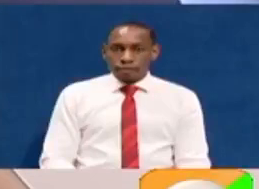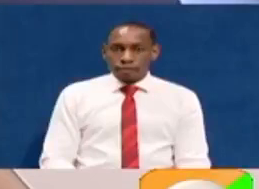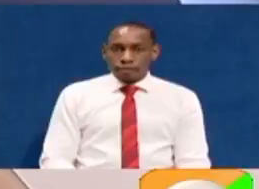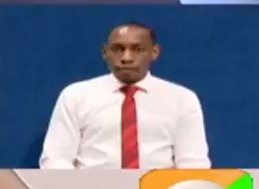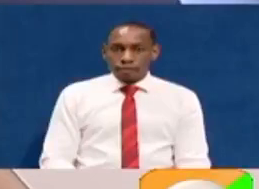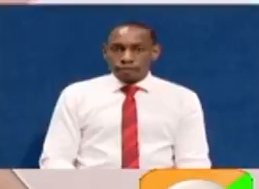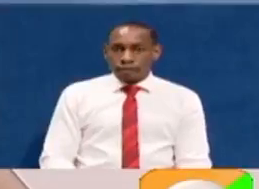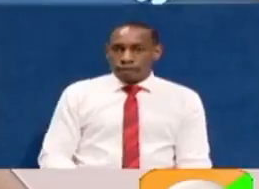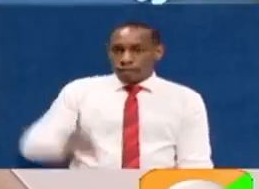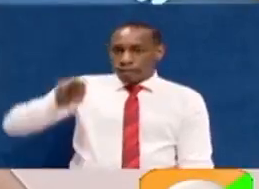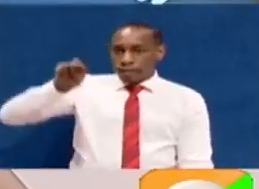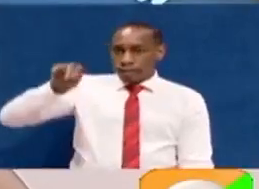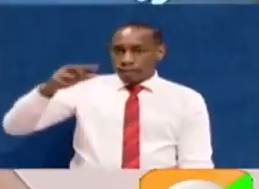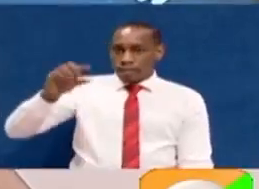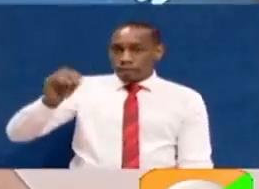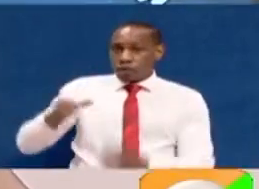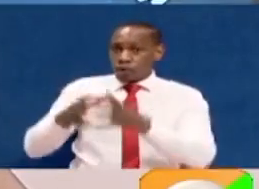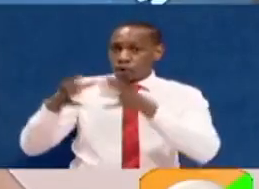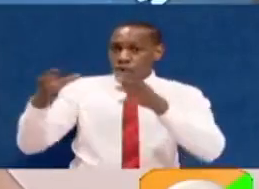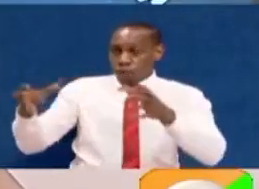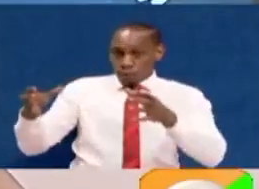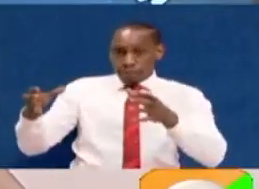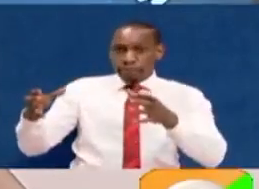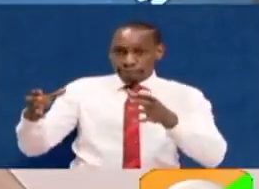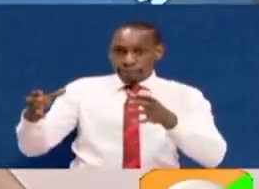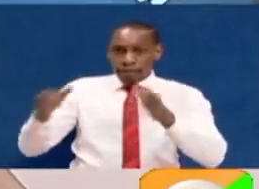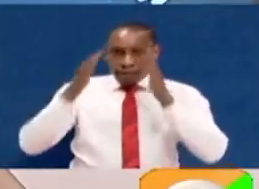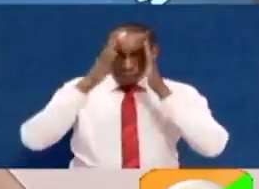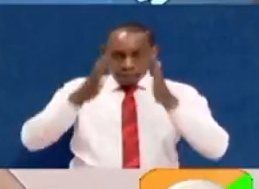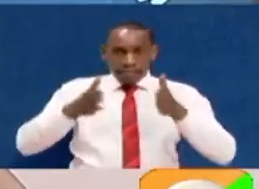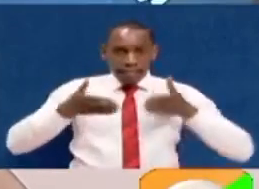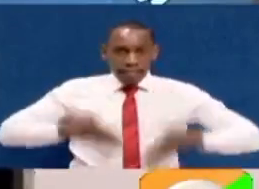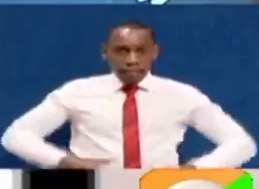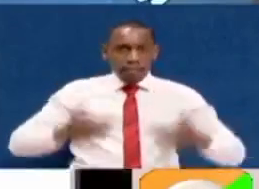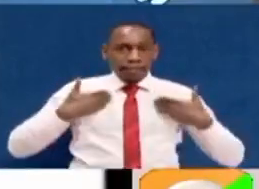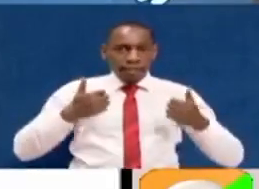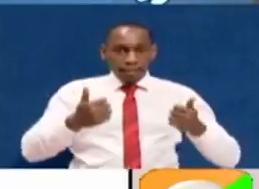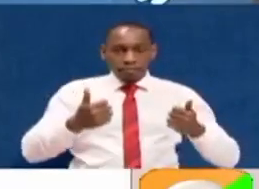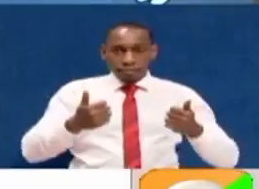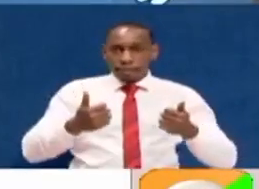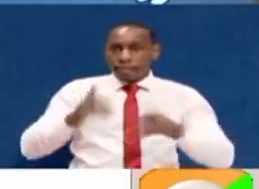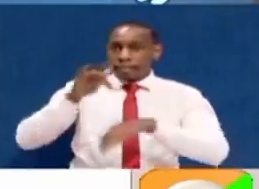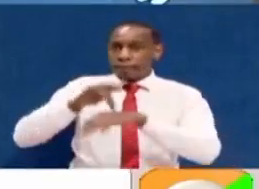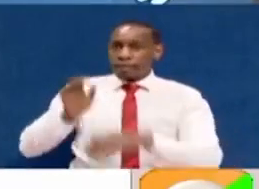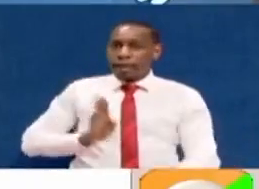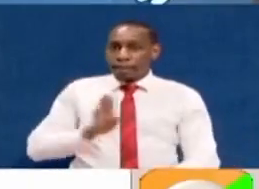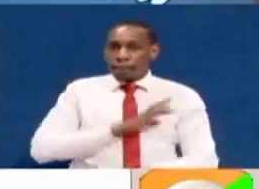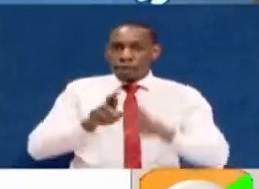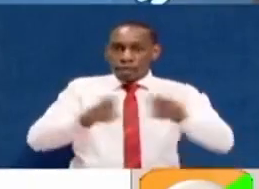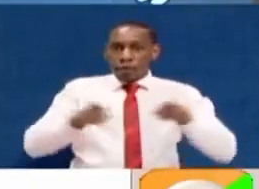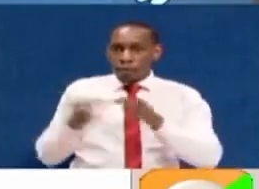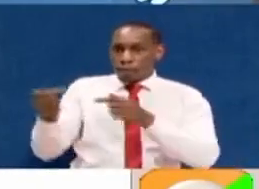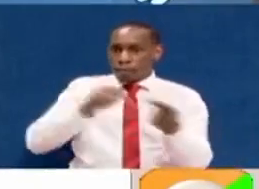A leading non-governmental organization is in the area of reproductive health is rocked in boardroom wars that